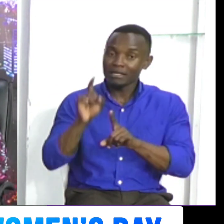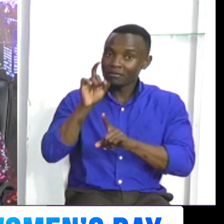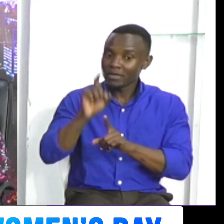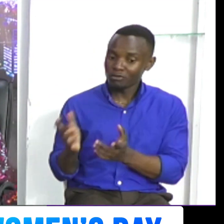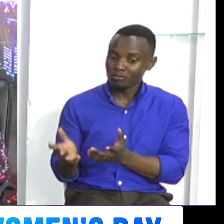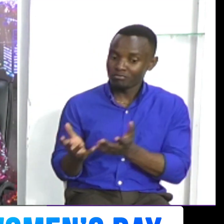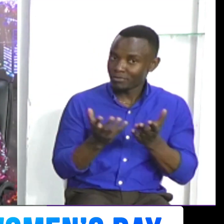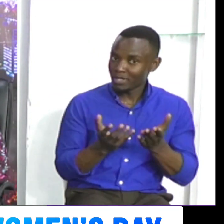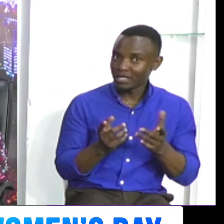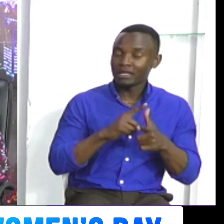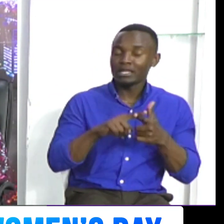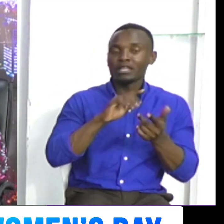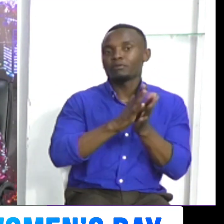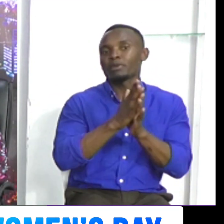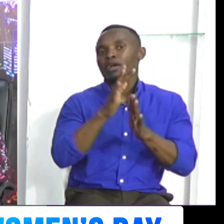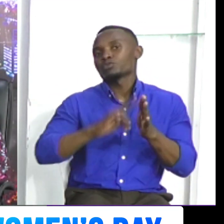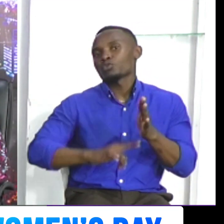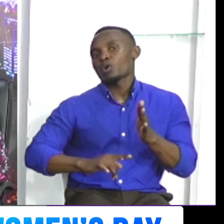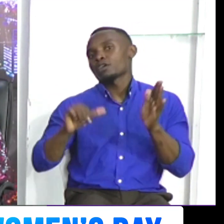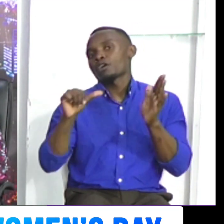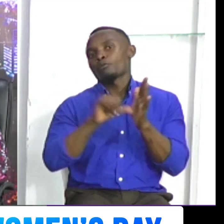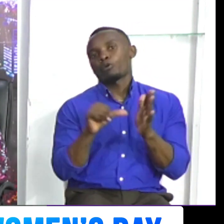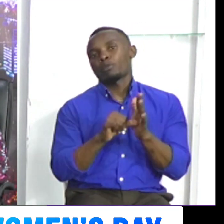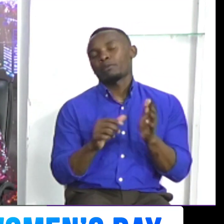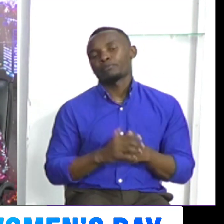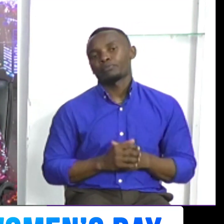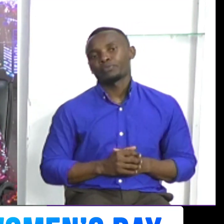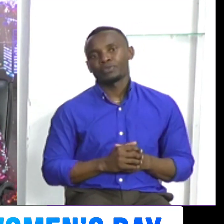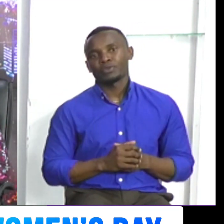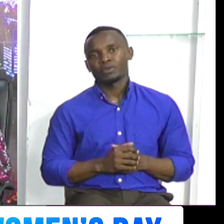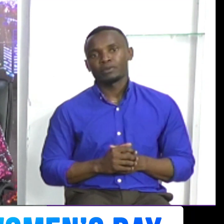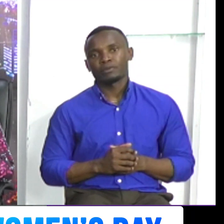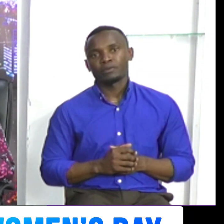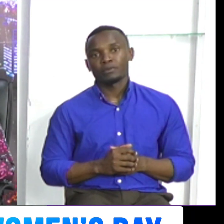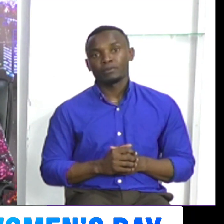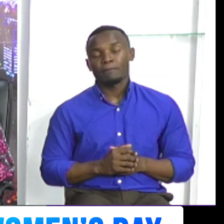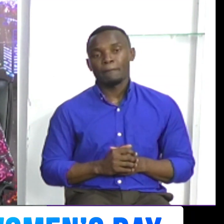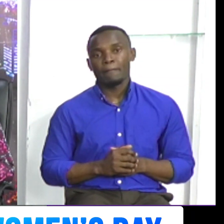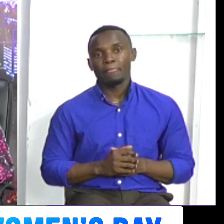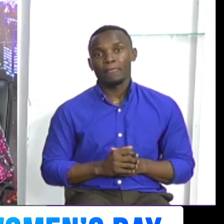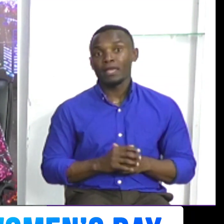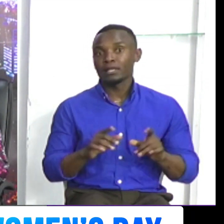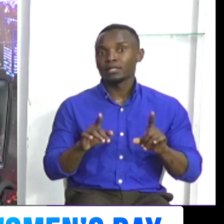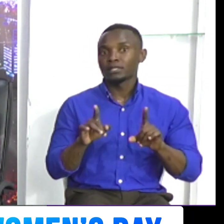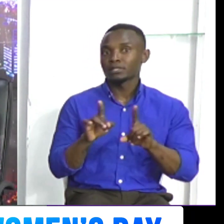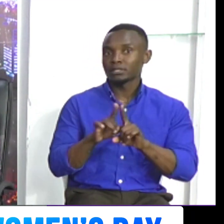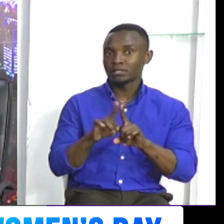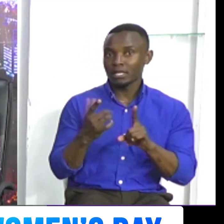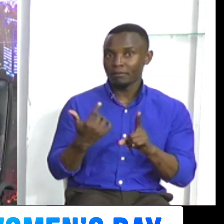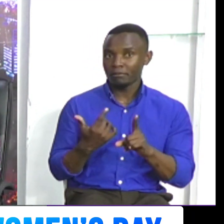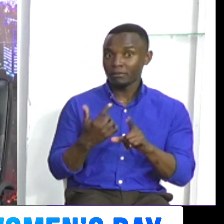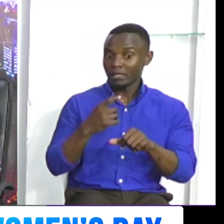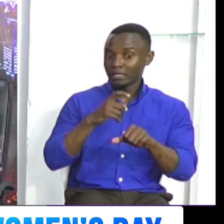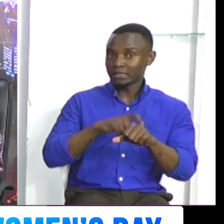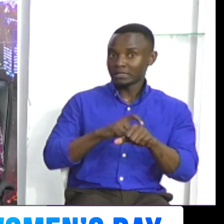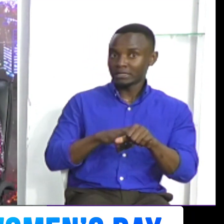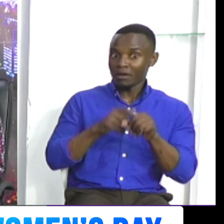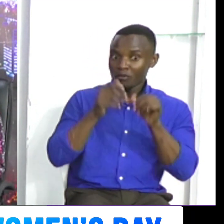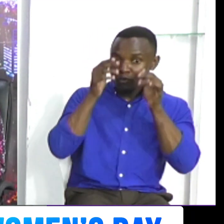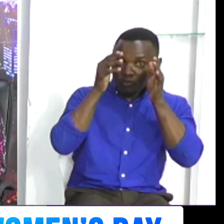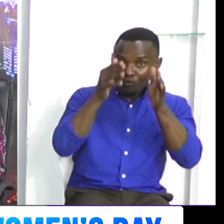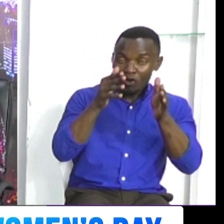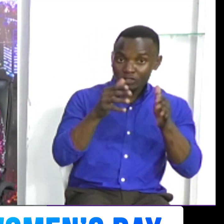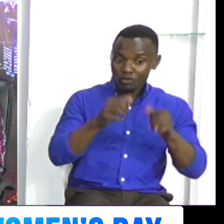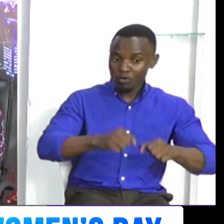now it becomes like an ish or something. And unfortunately, even as we look at the employer, we need to remember the